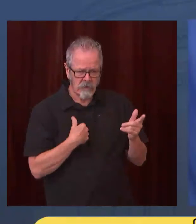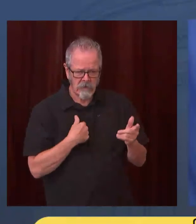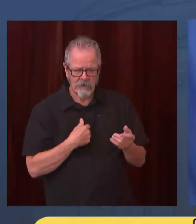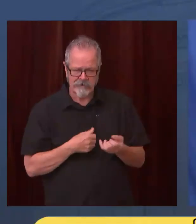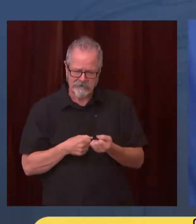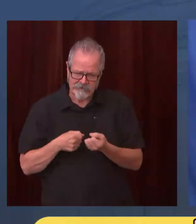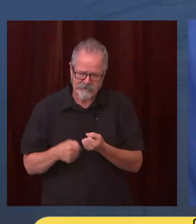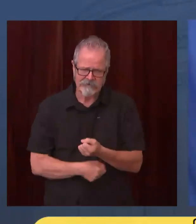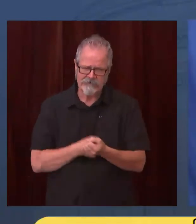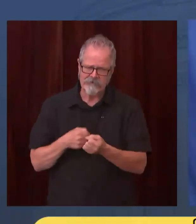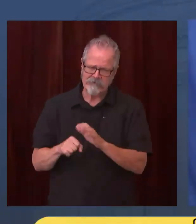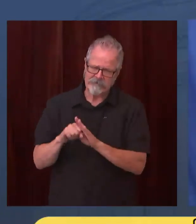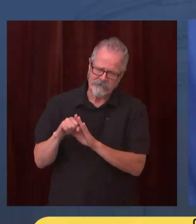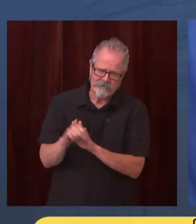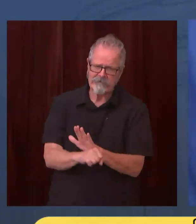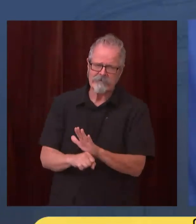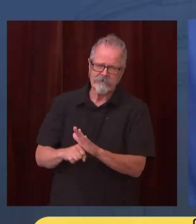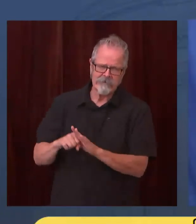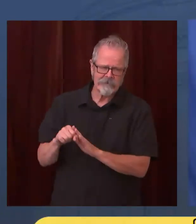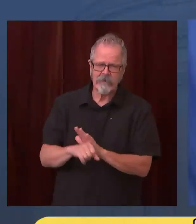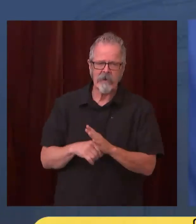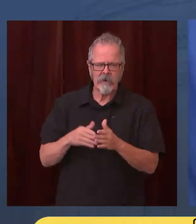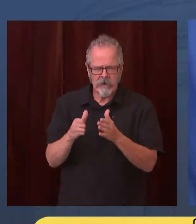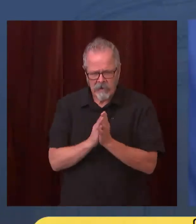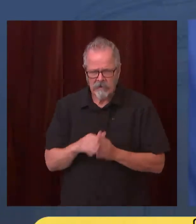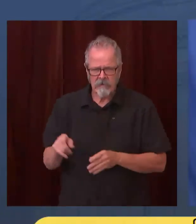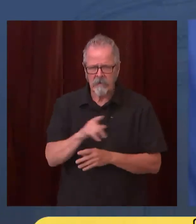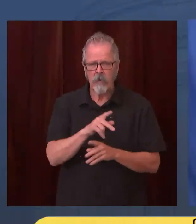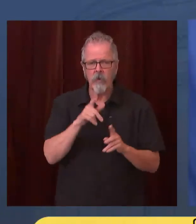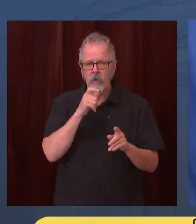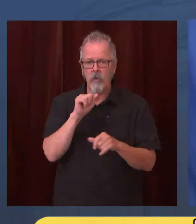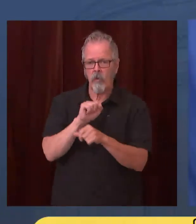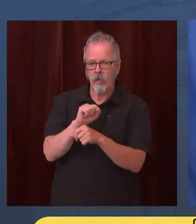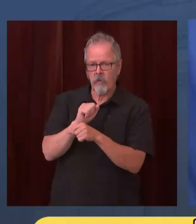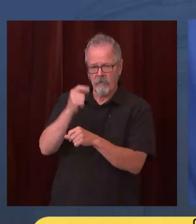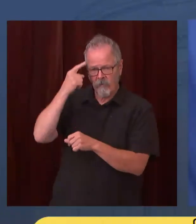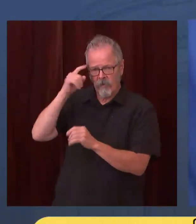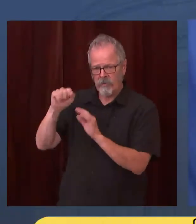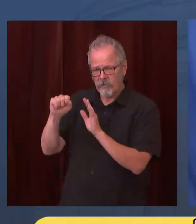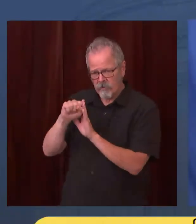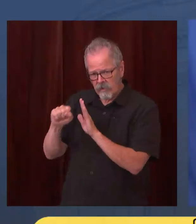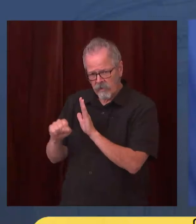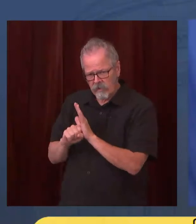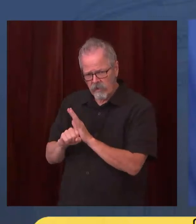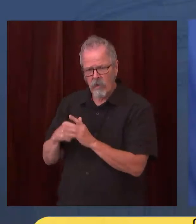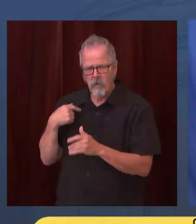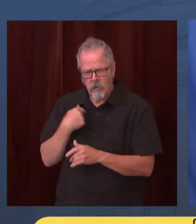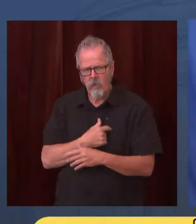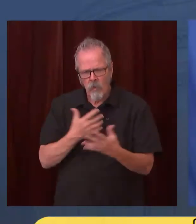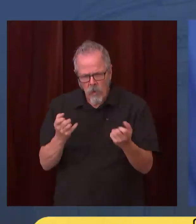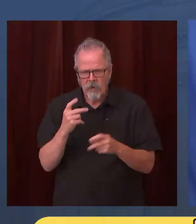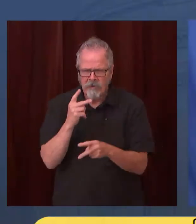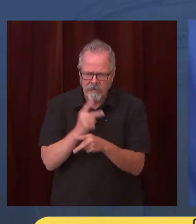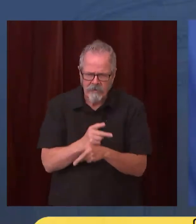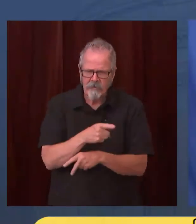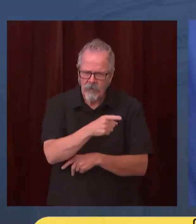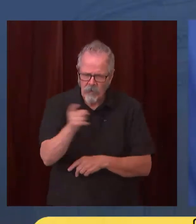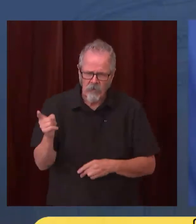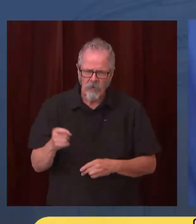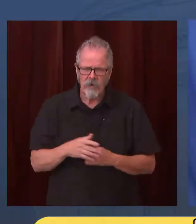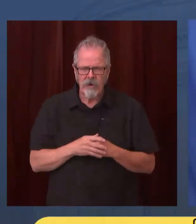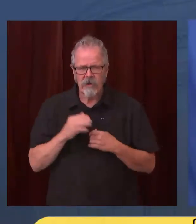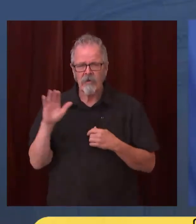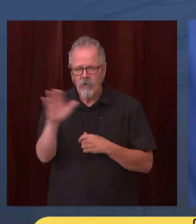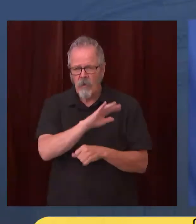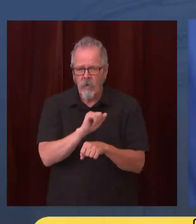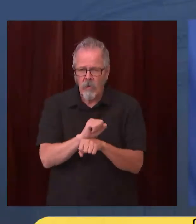your career, we want to keep you. You're doing good work. The public depends on you. Don't jeopardize a